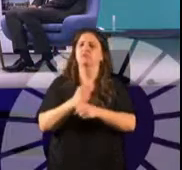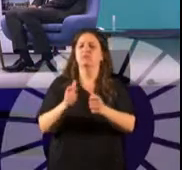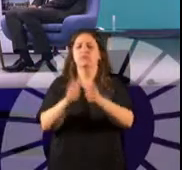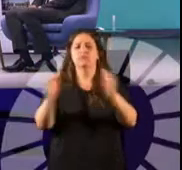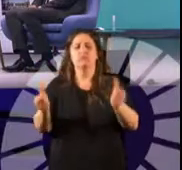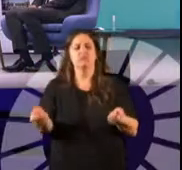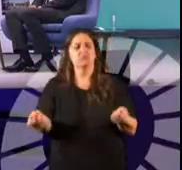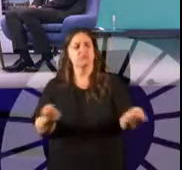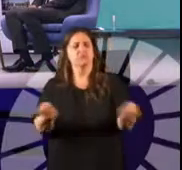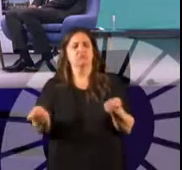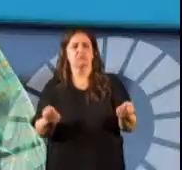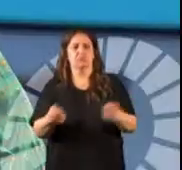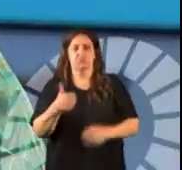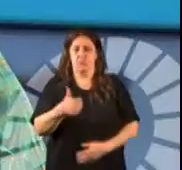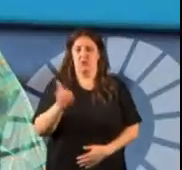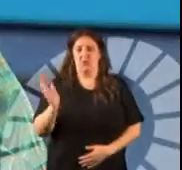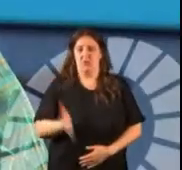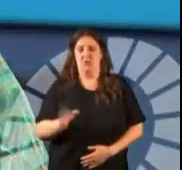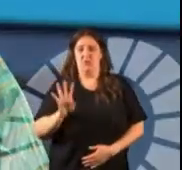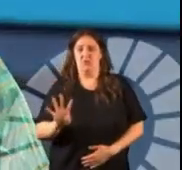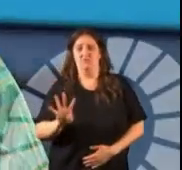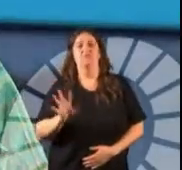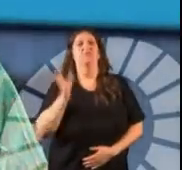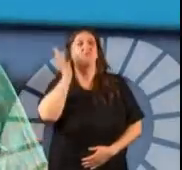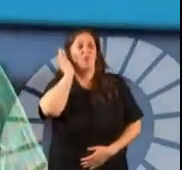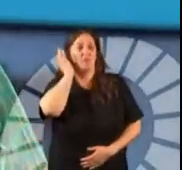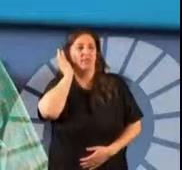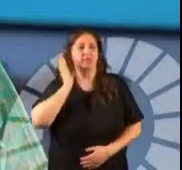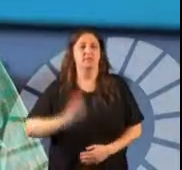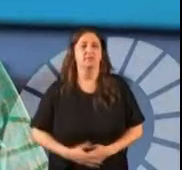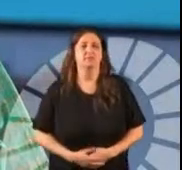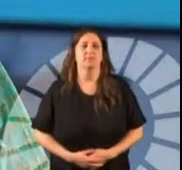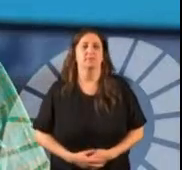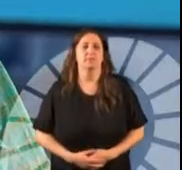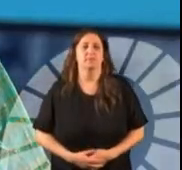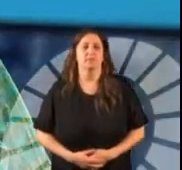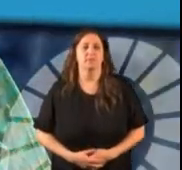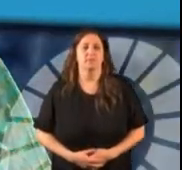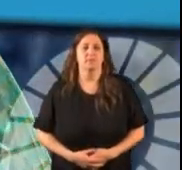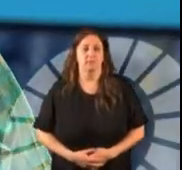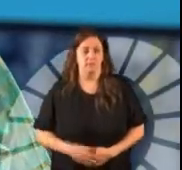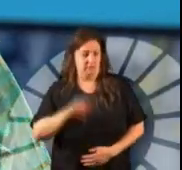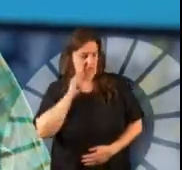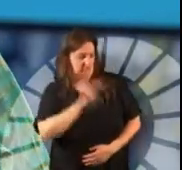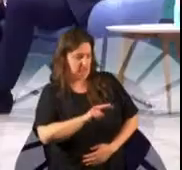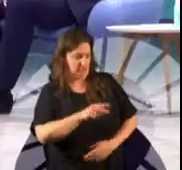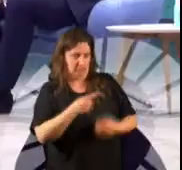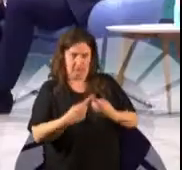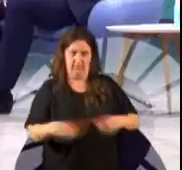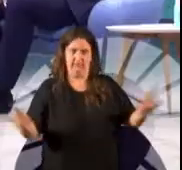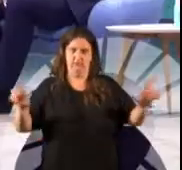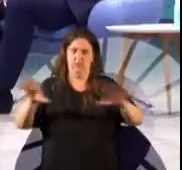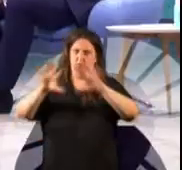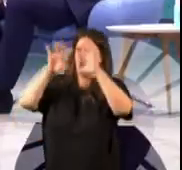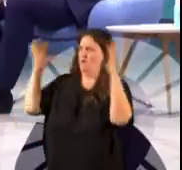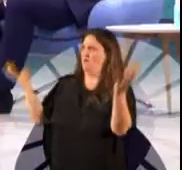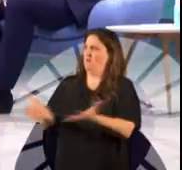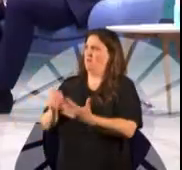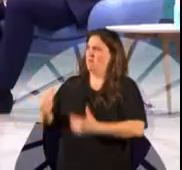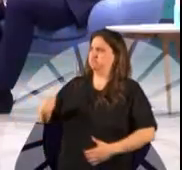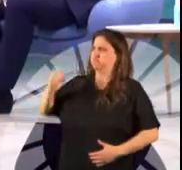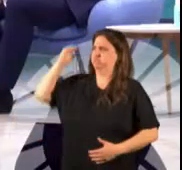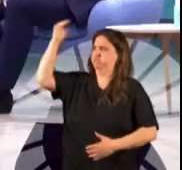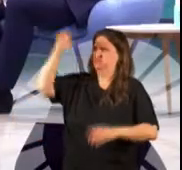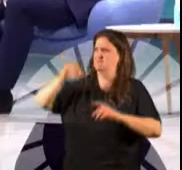world. They are one quarter of those who negotiate in